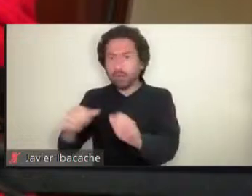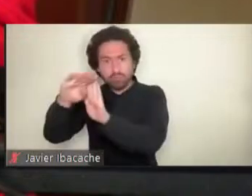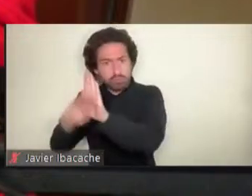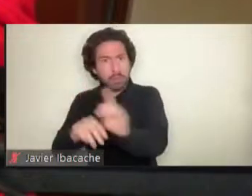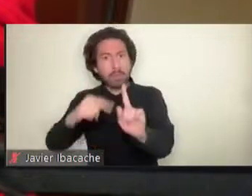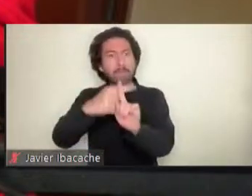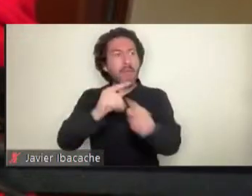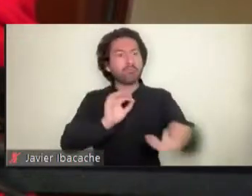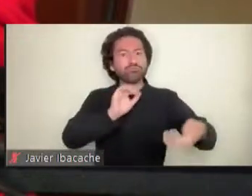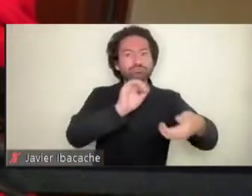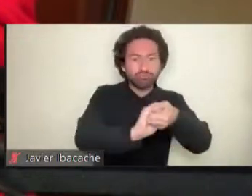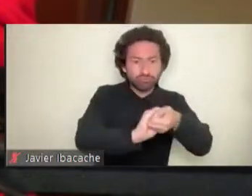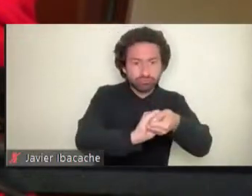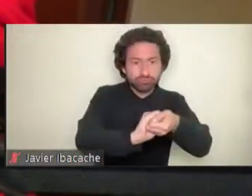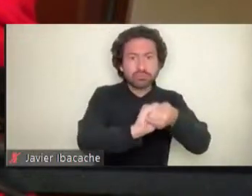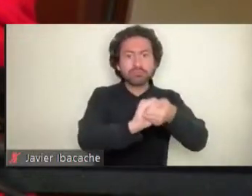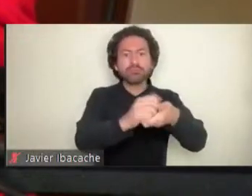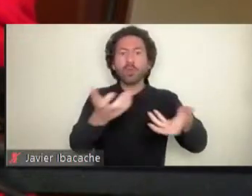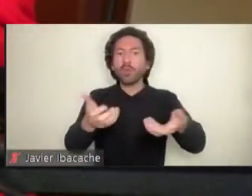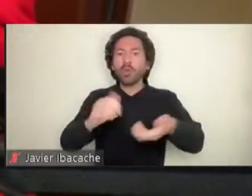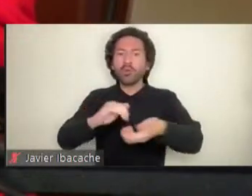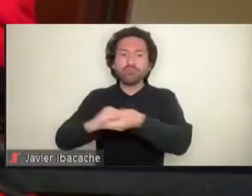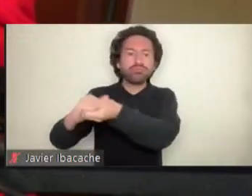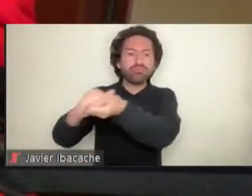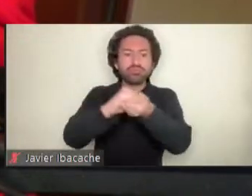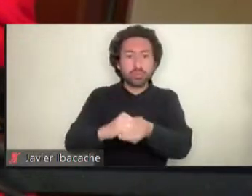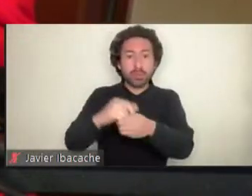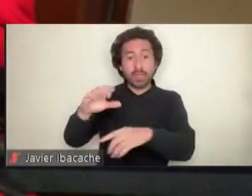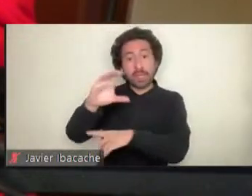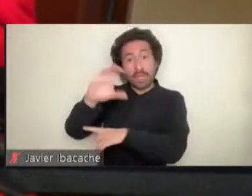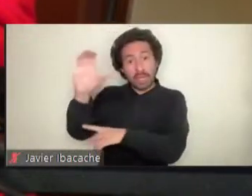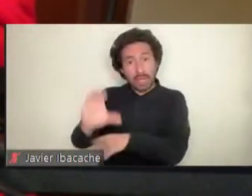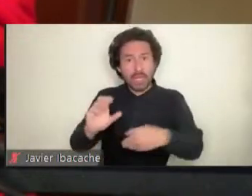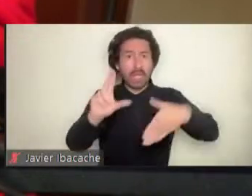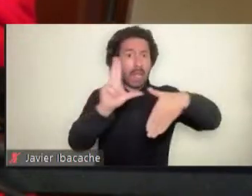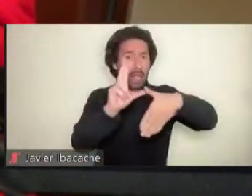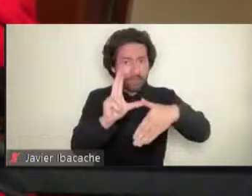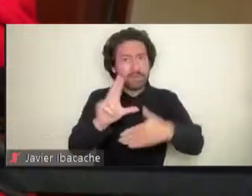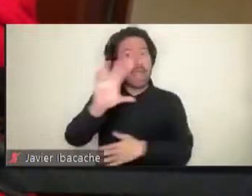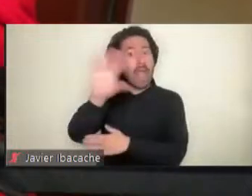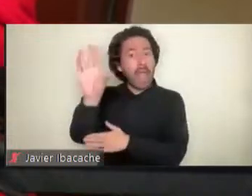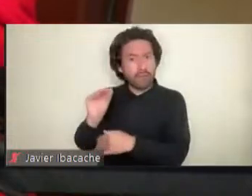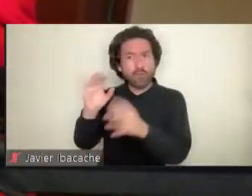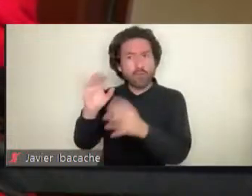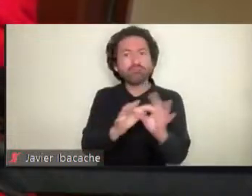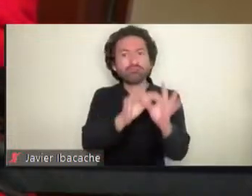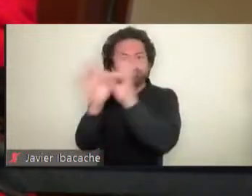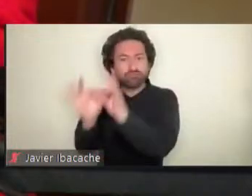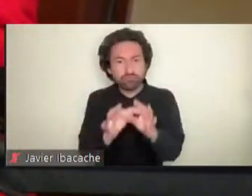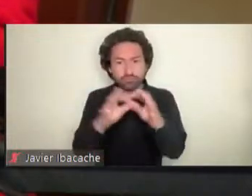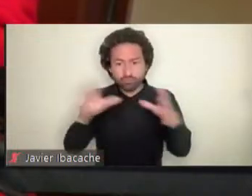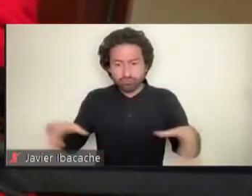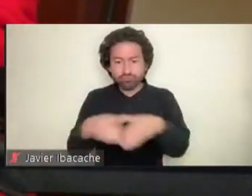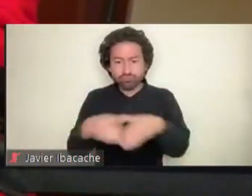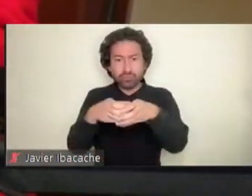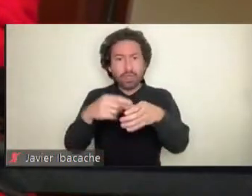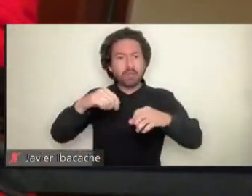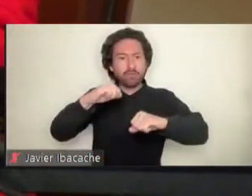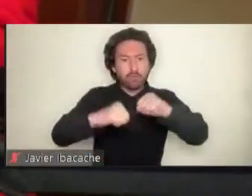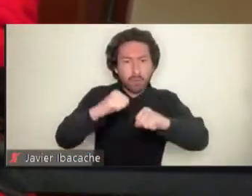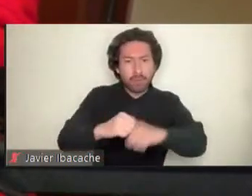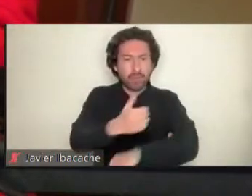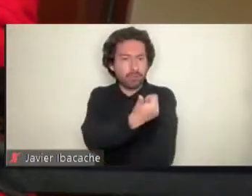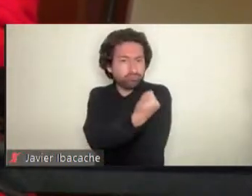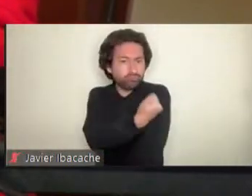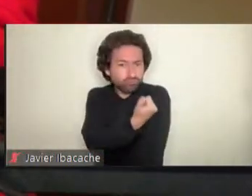developing a transatlantic bridge between the Caribbean, Latin America, and Africa to develop and manufacture pharmaceuticals, which will help in